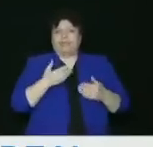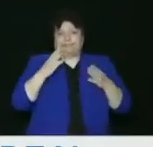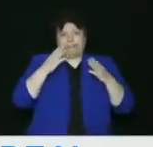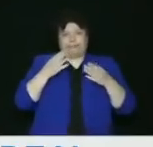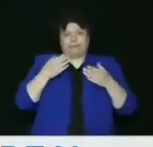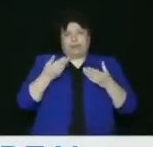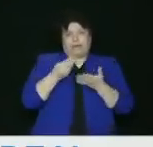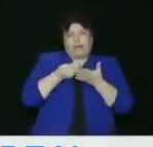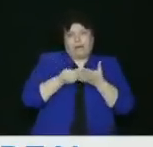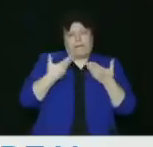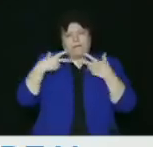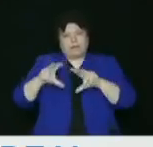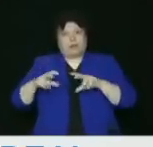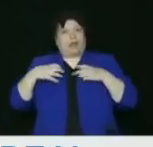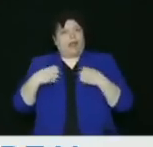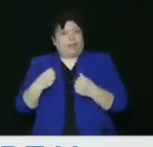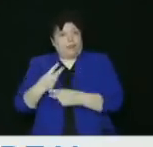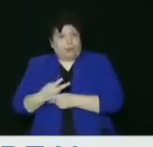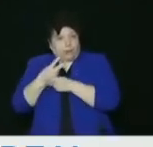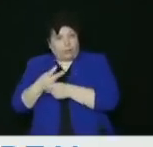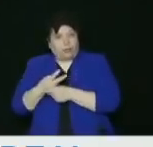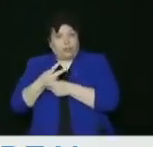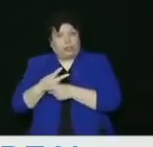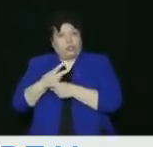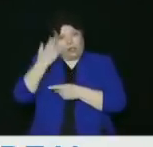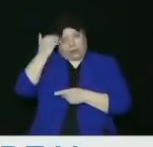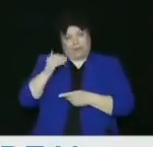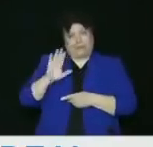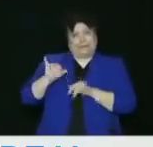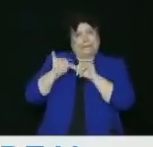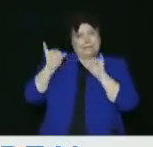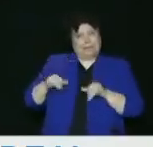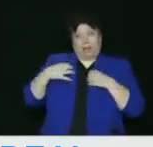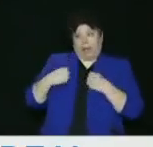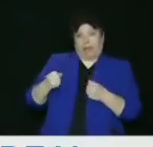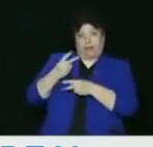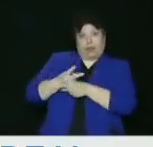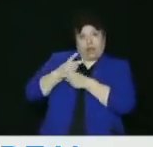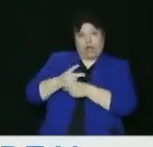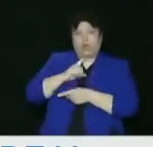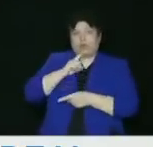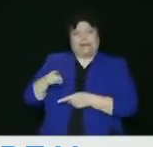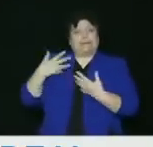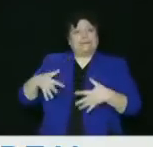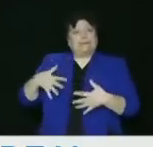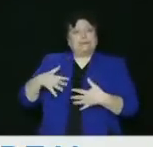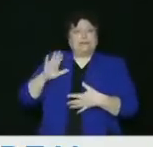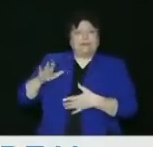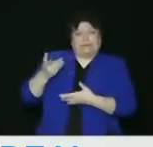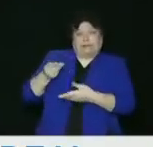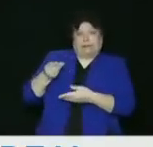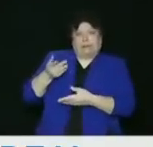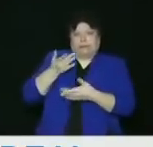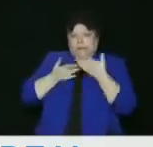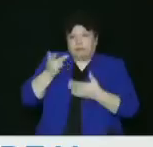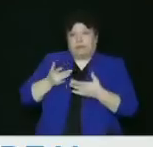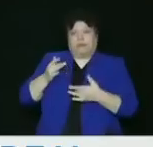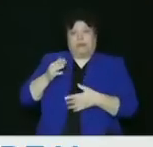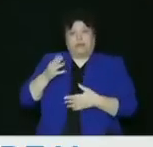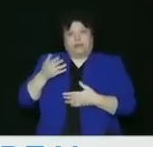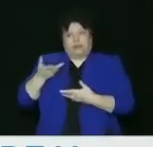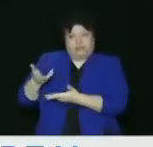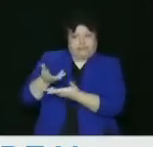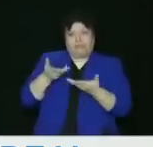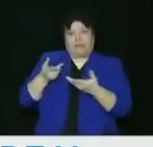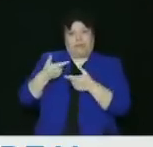healthcare in order to relieve the pressure on the healthcare system, pressure caused by the pandemic. Canadians